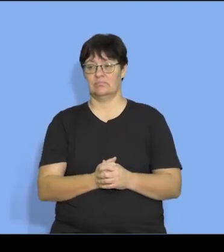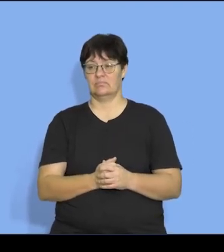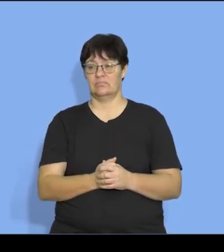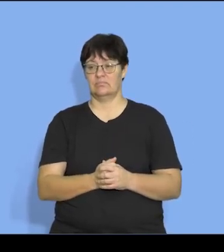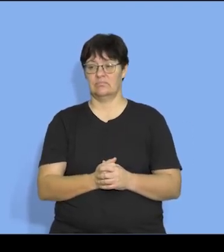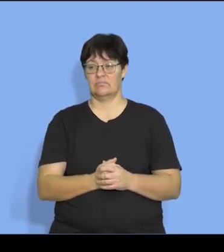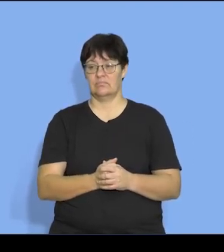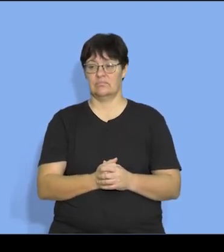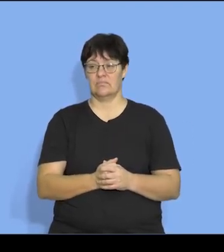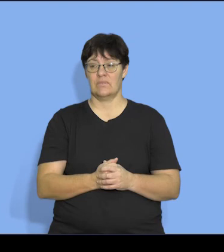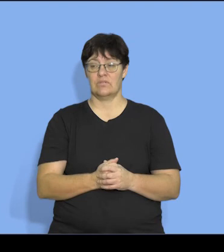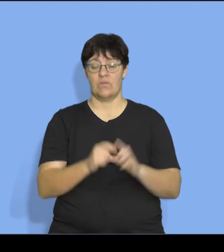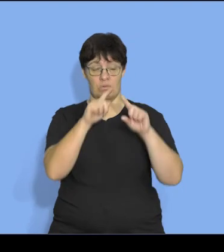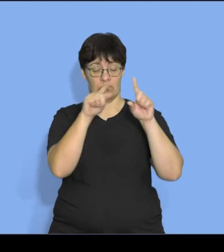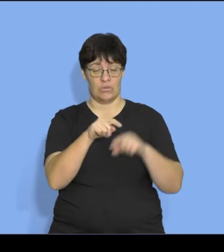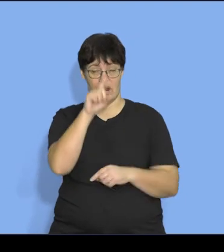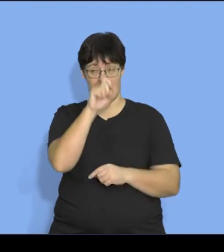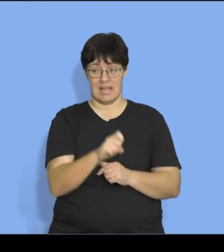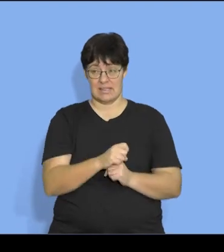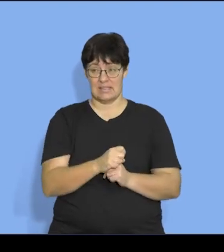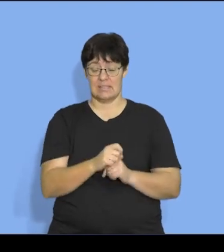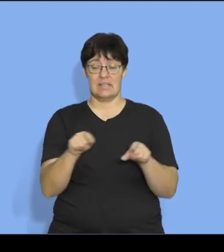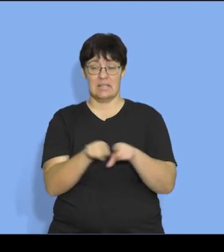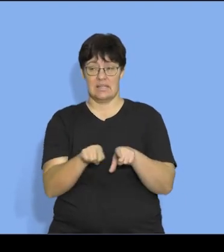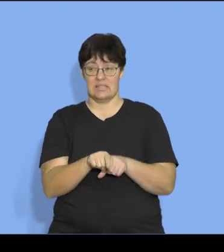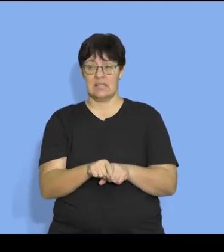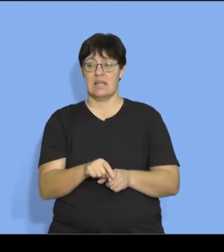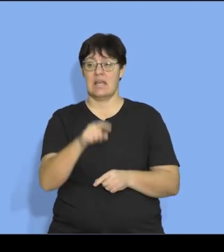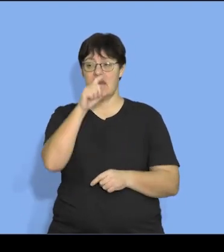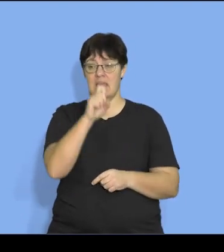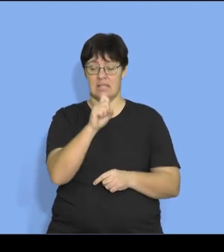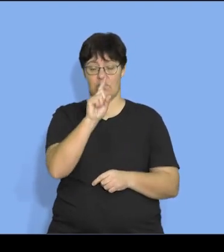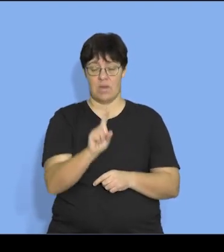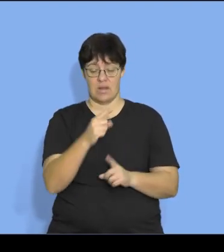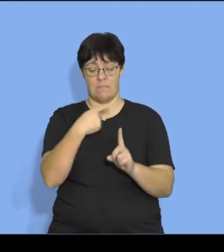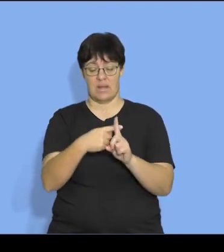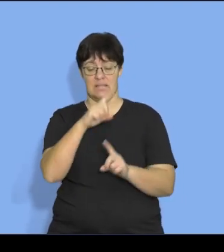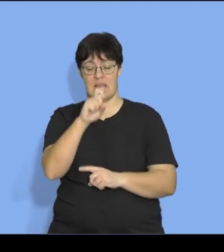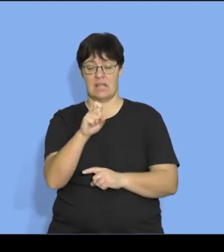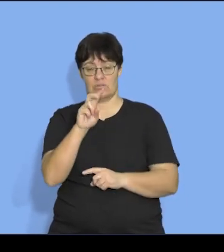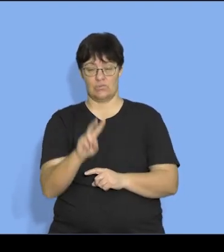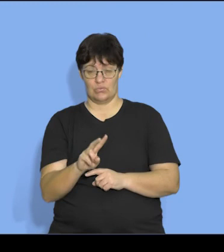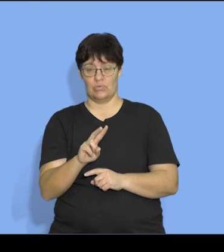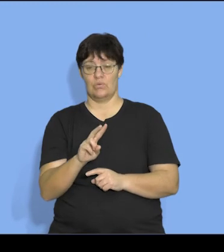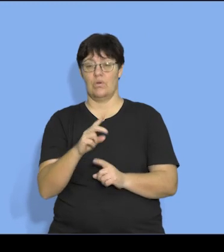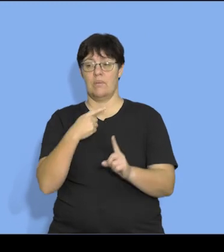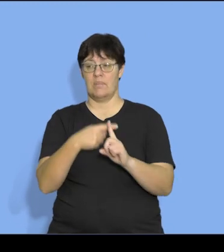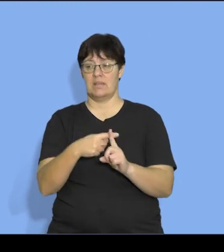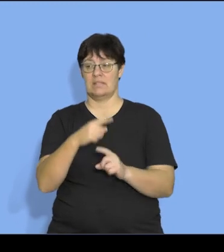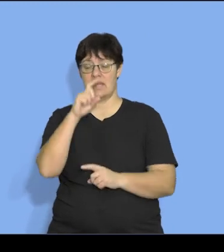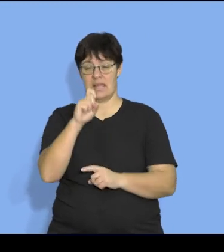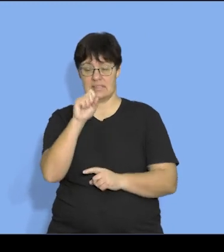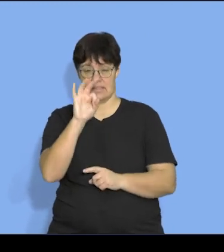my displacement is my 3 positions